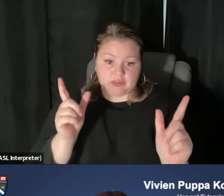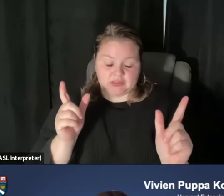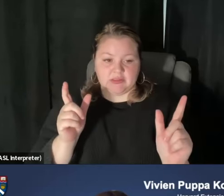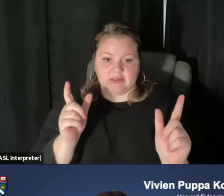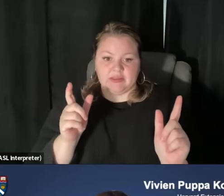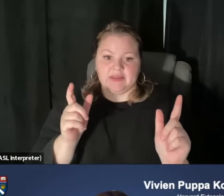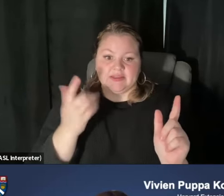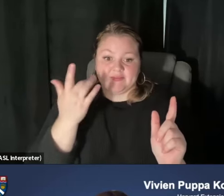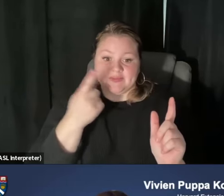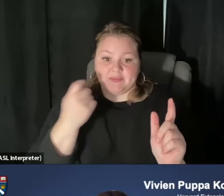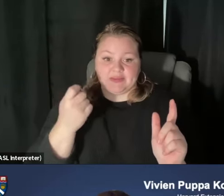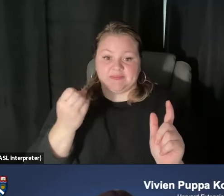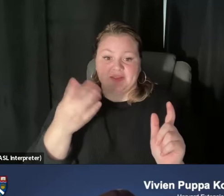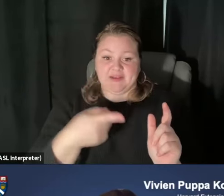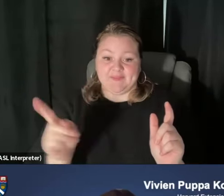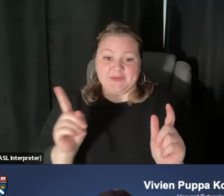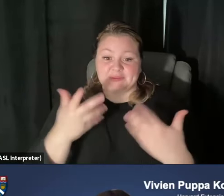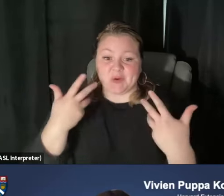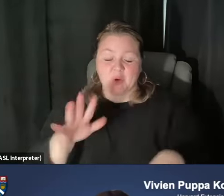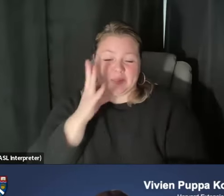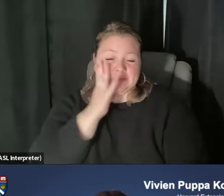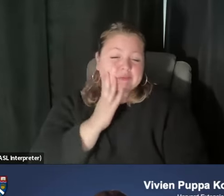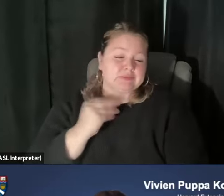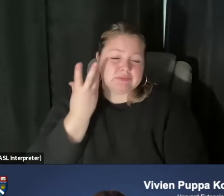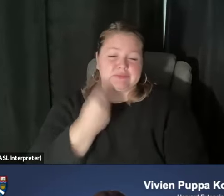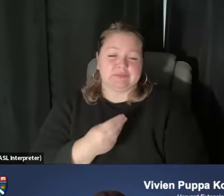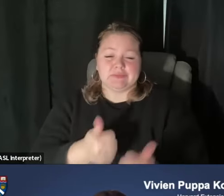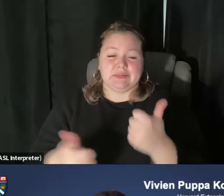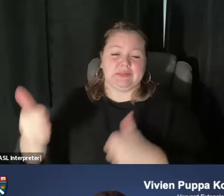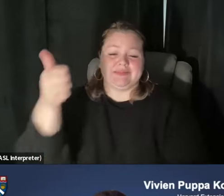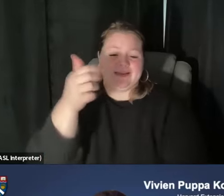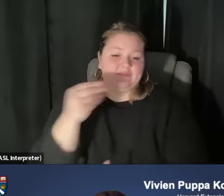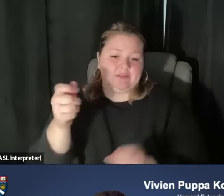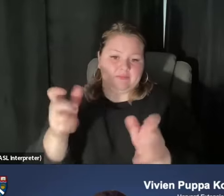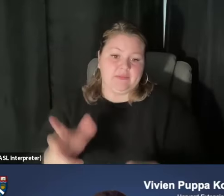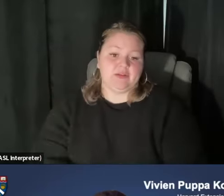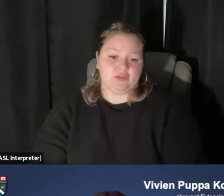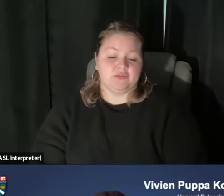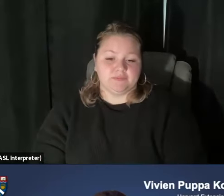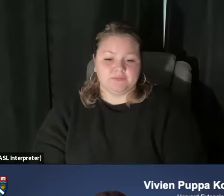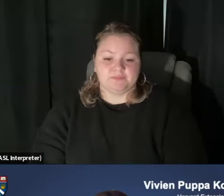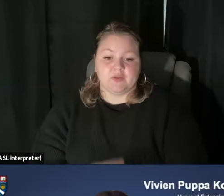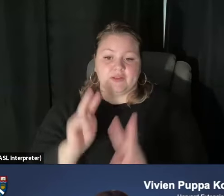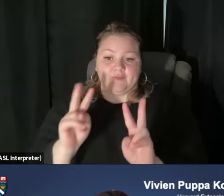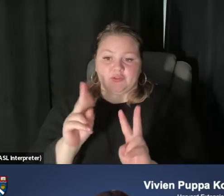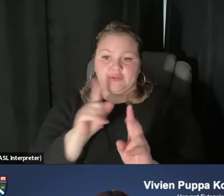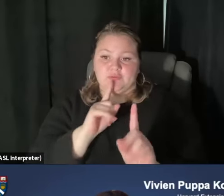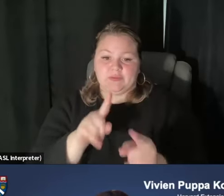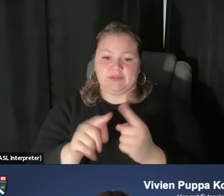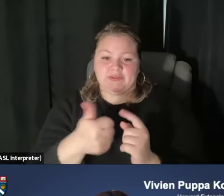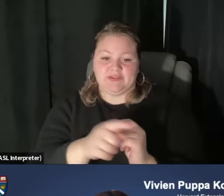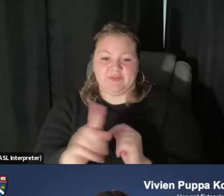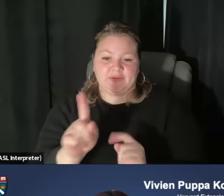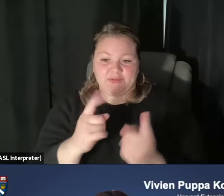are seasoned executives and managers, and that's a plus for your network as well. So I look forward to answering any of your questions and hope to see you in some future